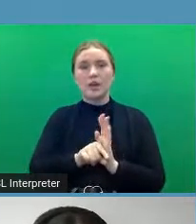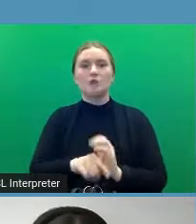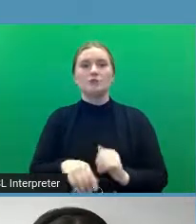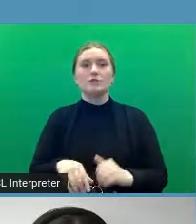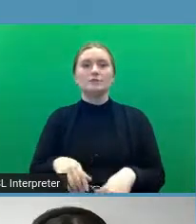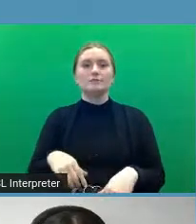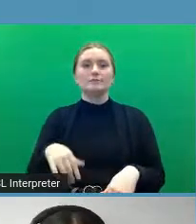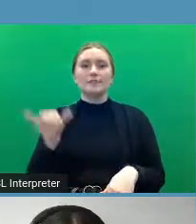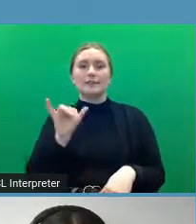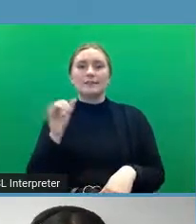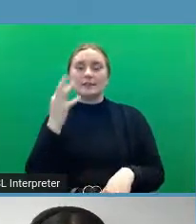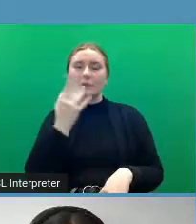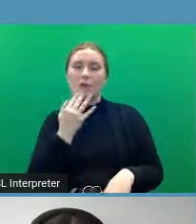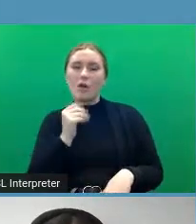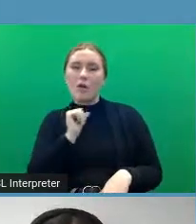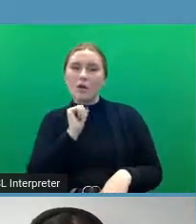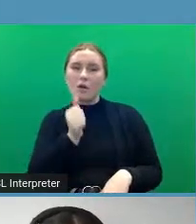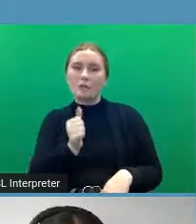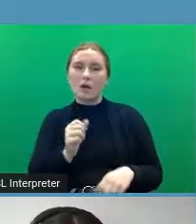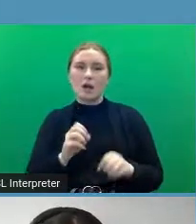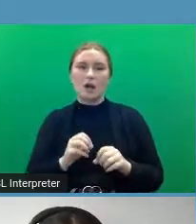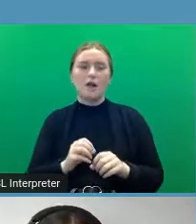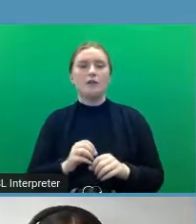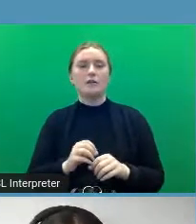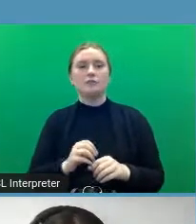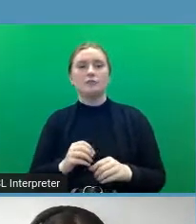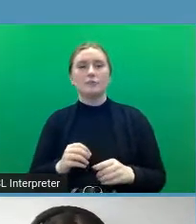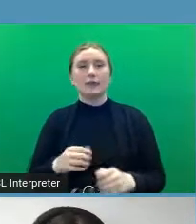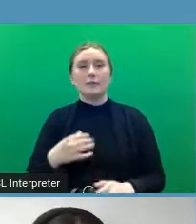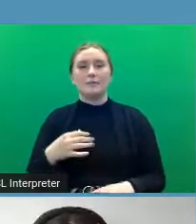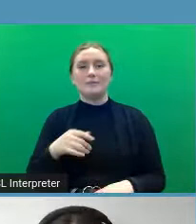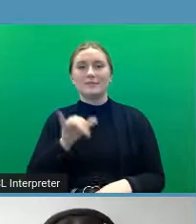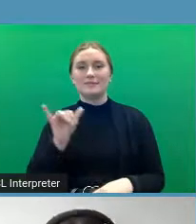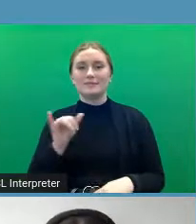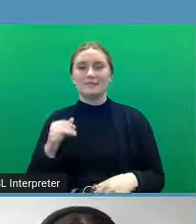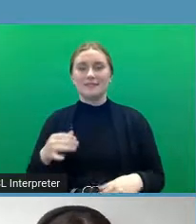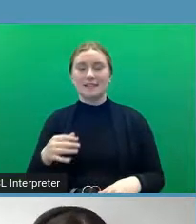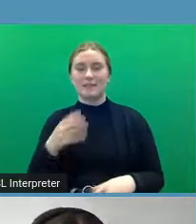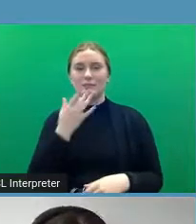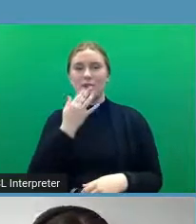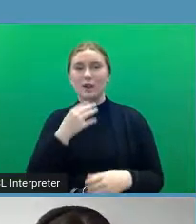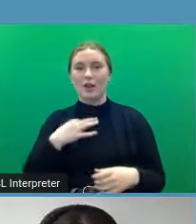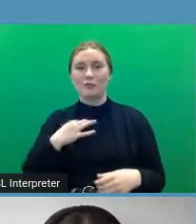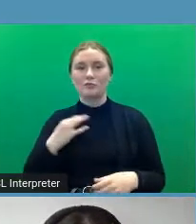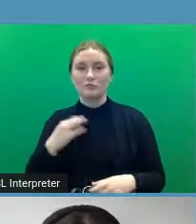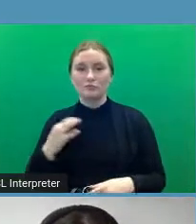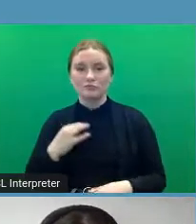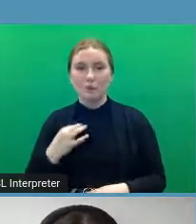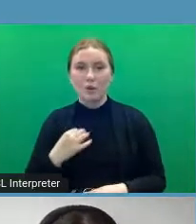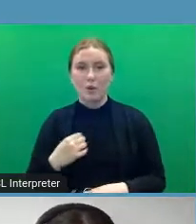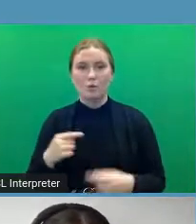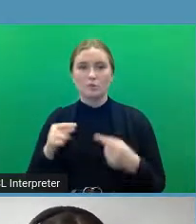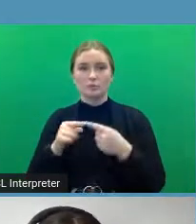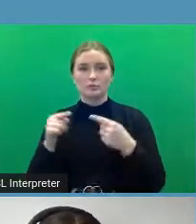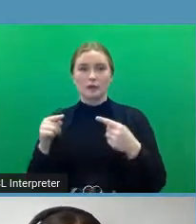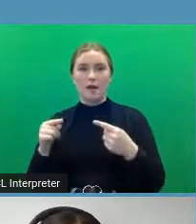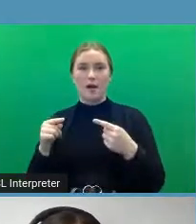neutral, nondescript, monochromatic clothing so that we can follow what's happening. And you're seeing the example of all of this right